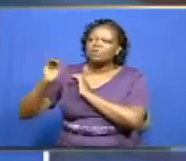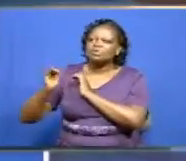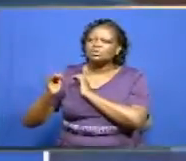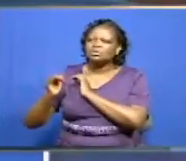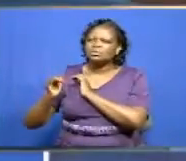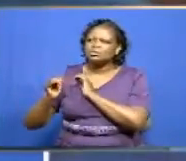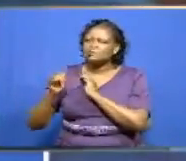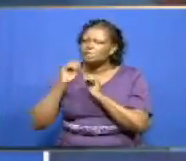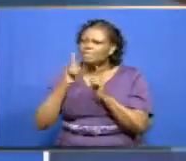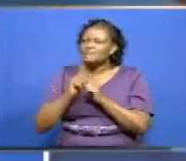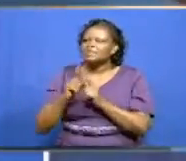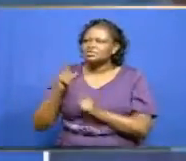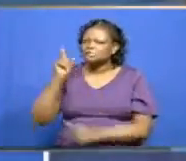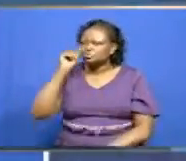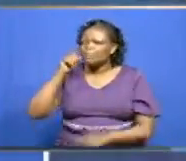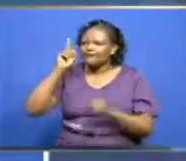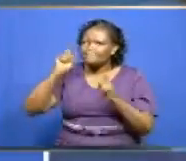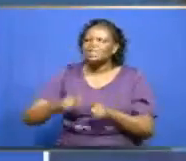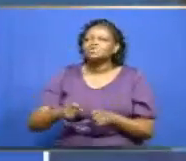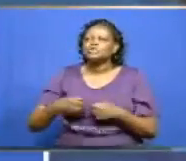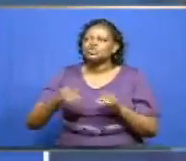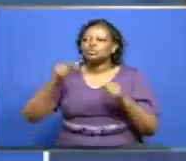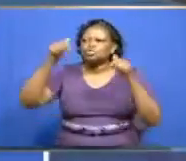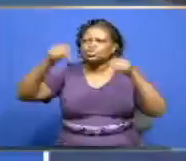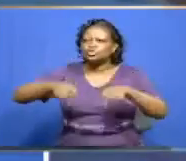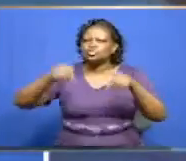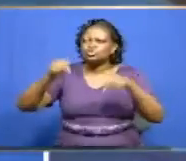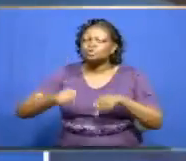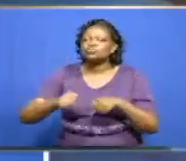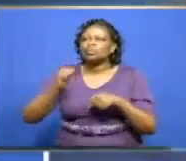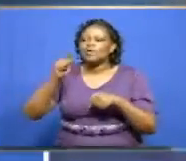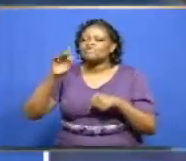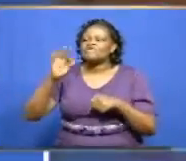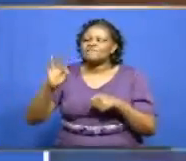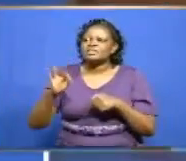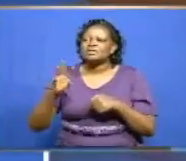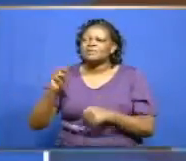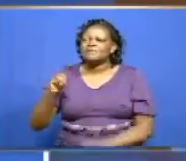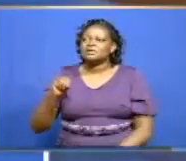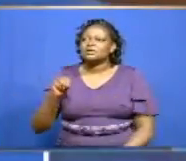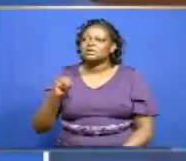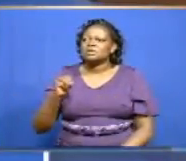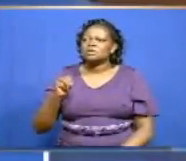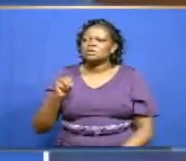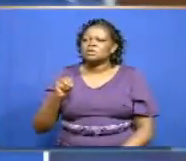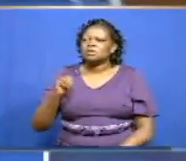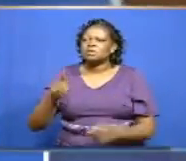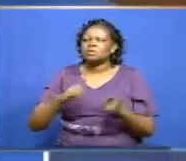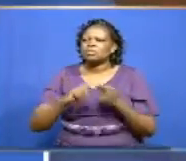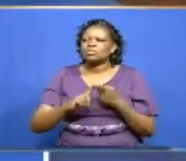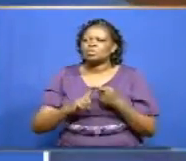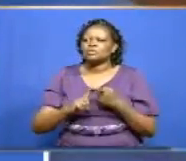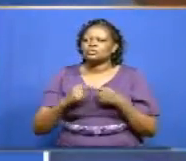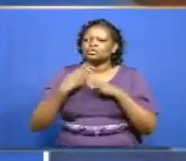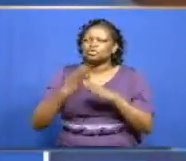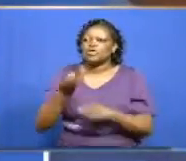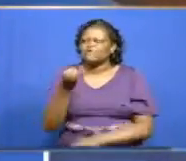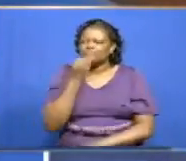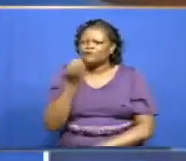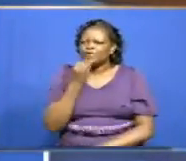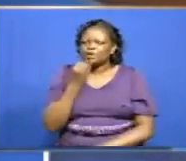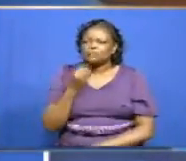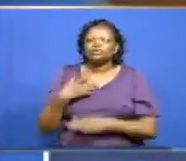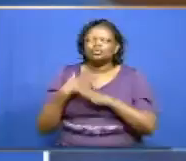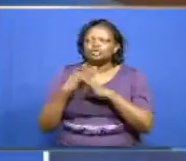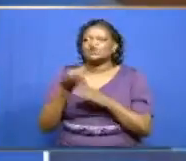brothers in Coast, you are going to lose today 153 million. When you share food, do you